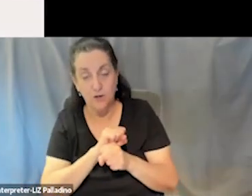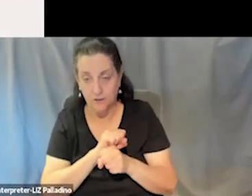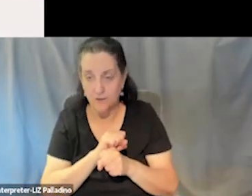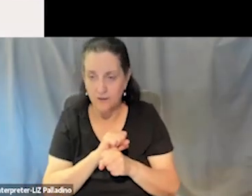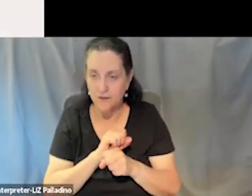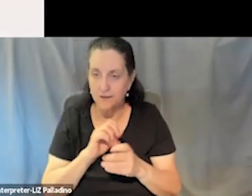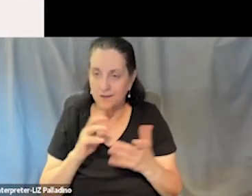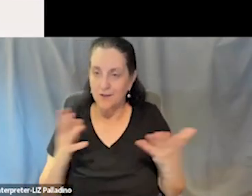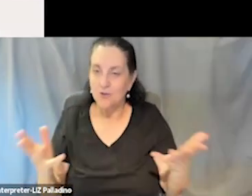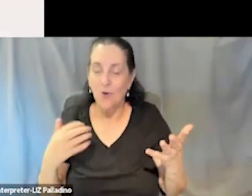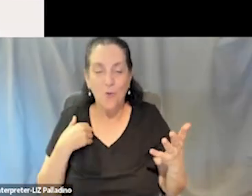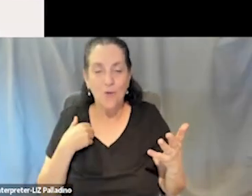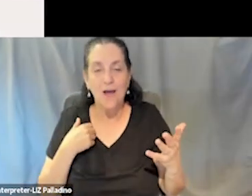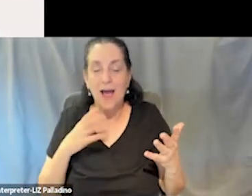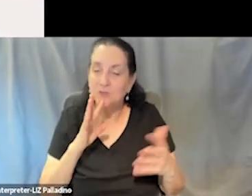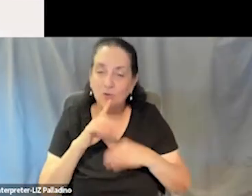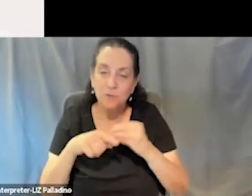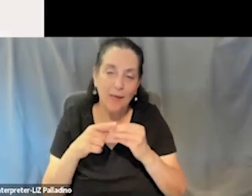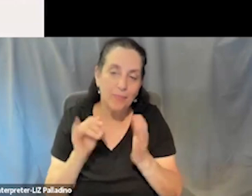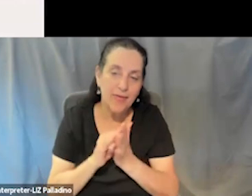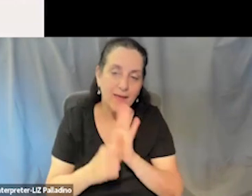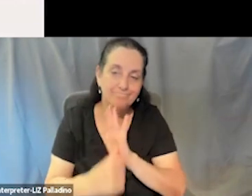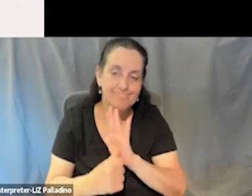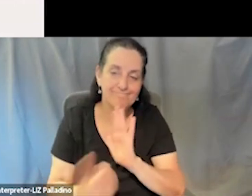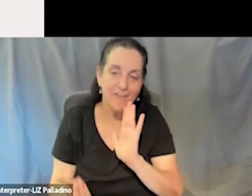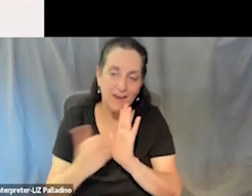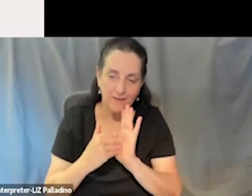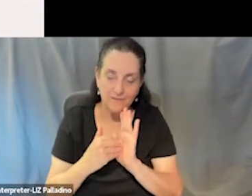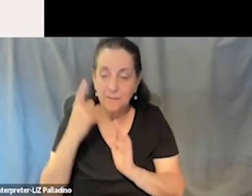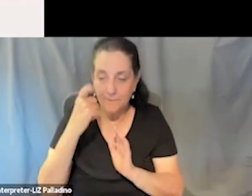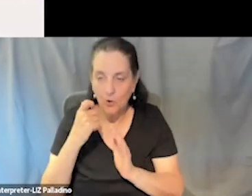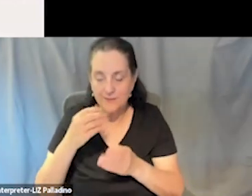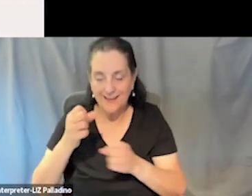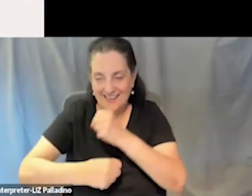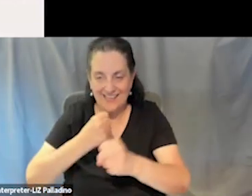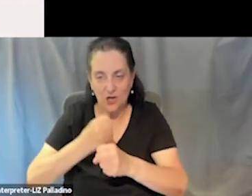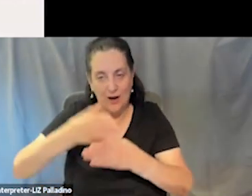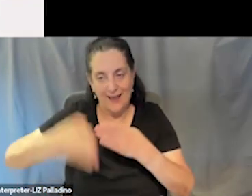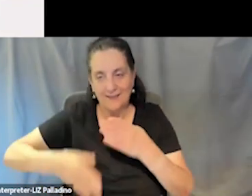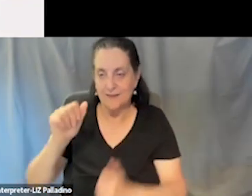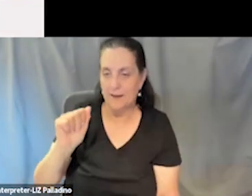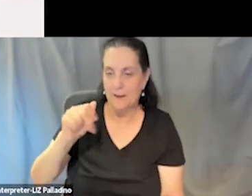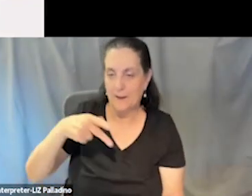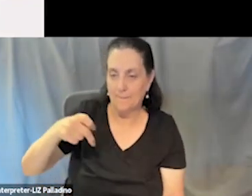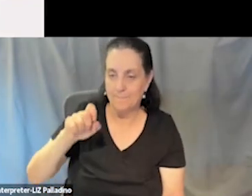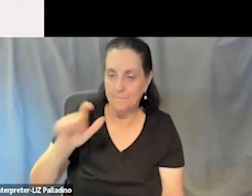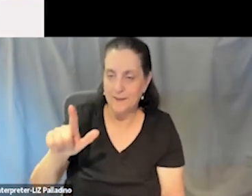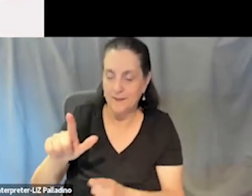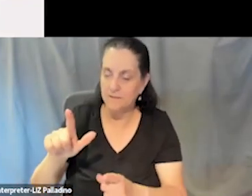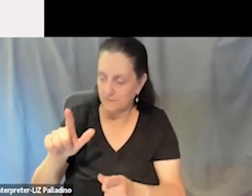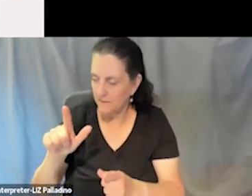went through all of that again because I think most people do a year-end appeal of some kind. And I